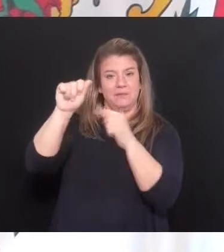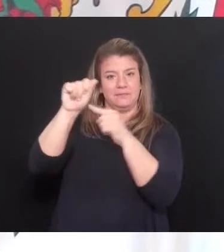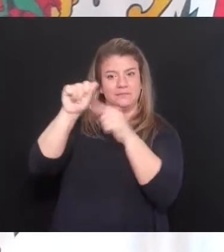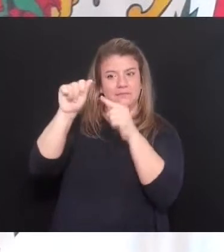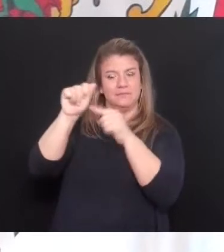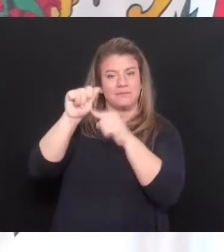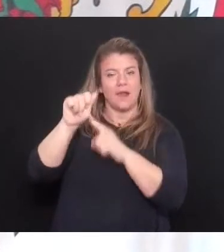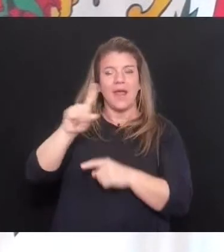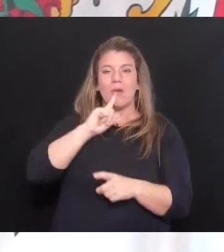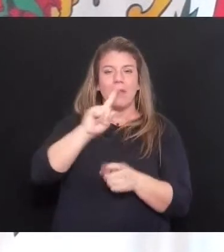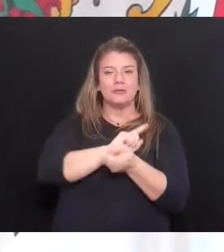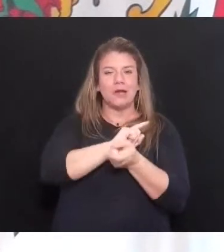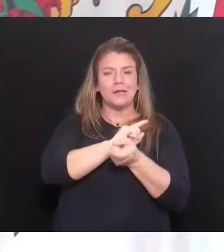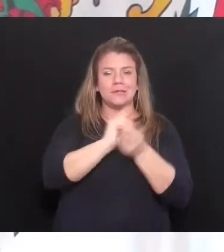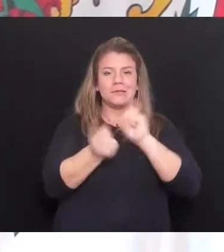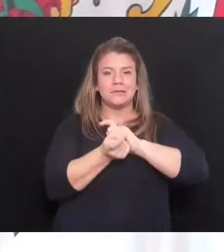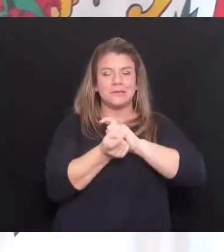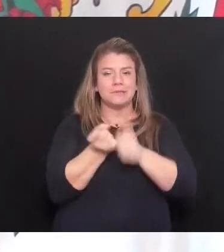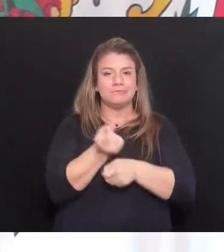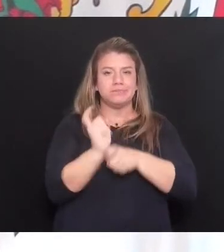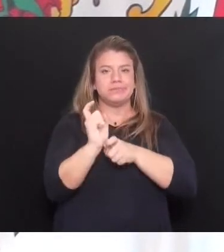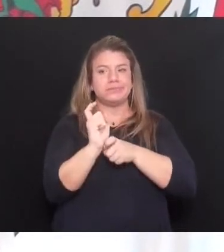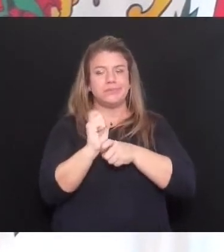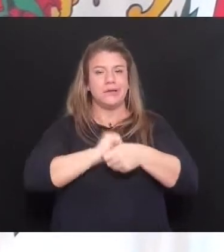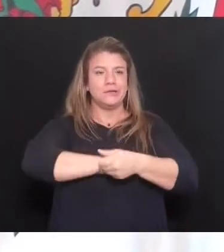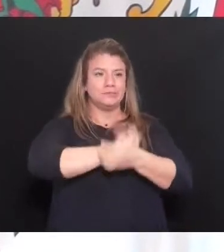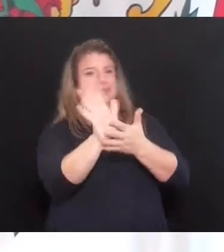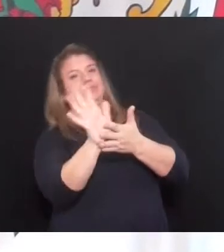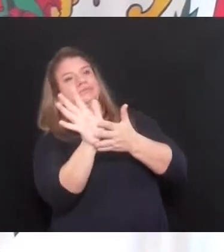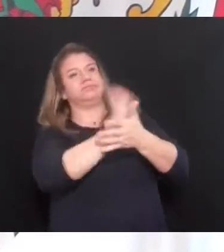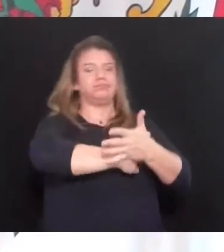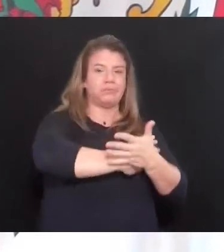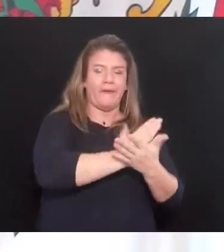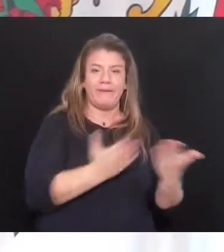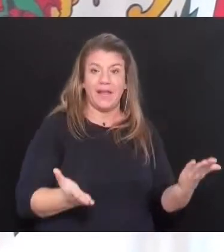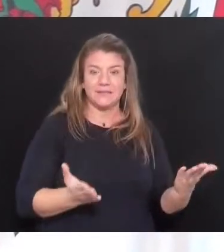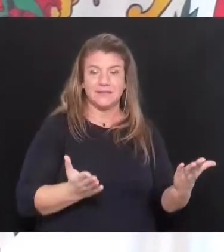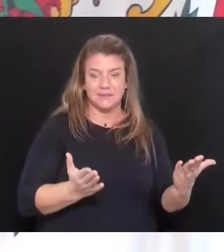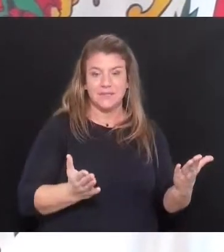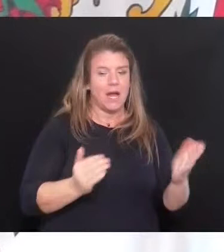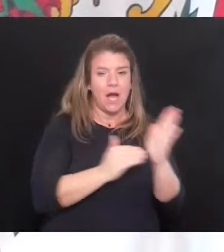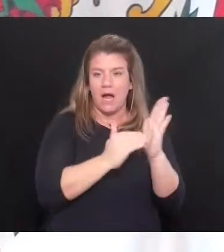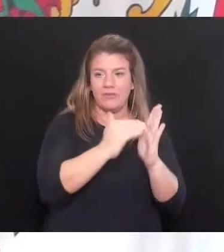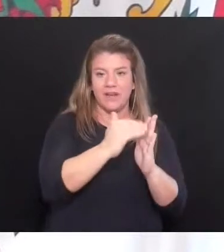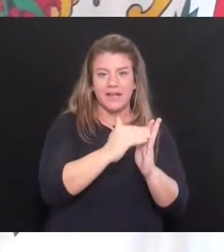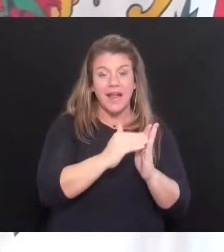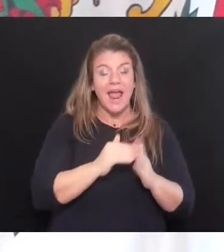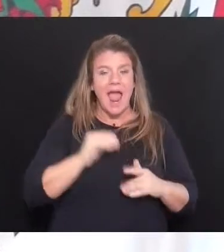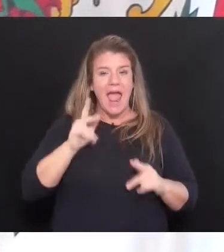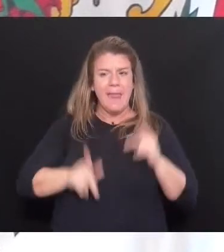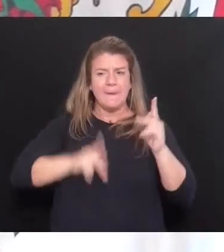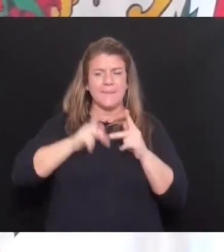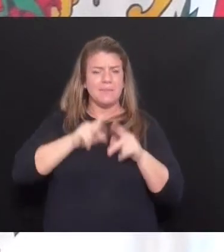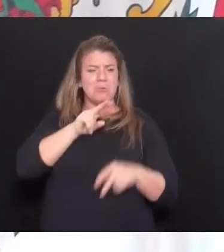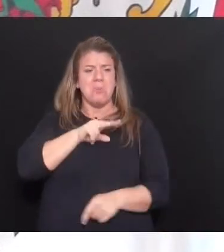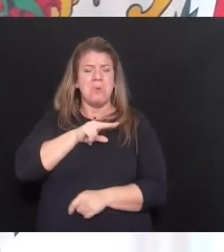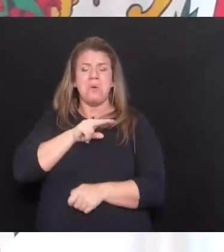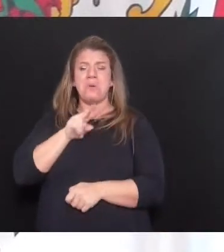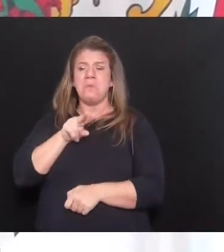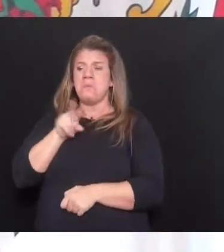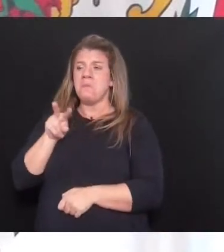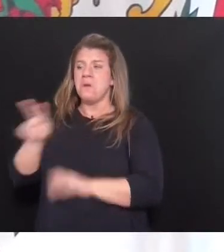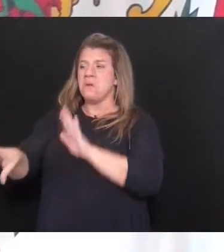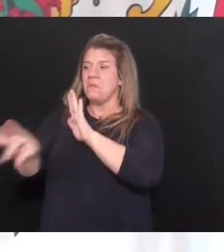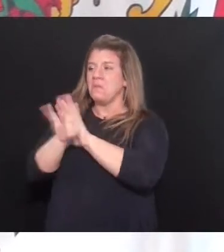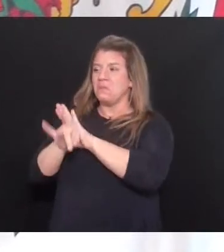distorts everything all the time. And then people choose one pathway that's the easiest pathway,